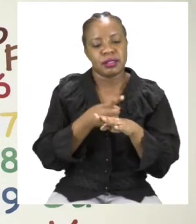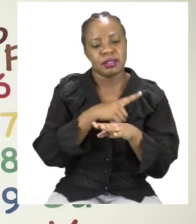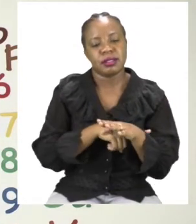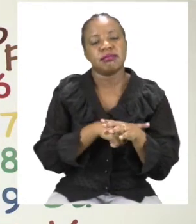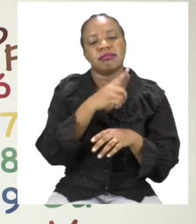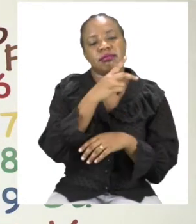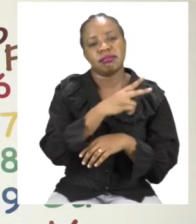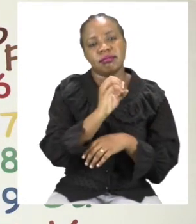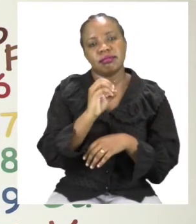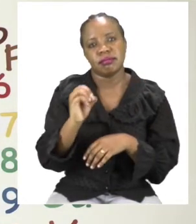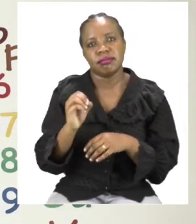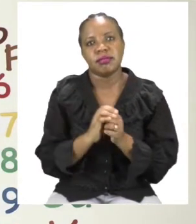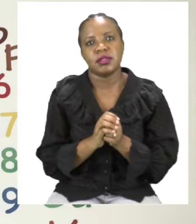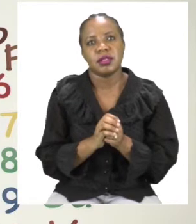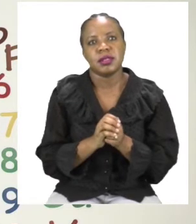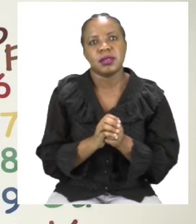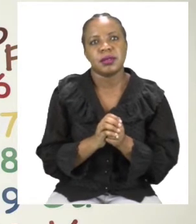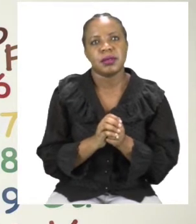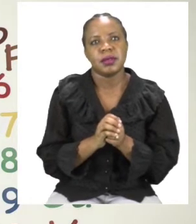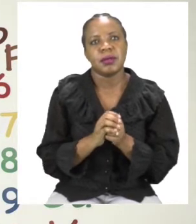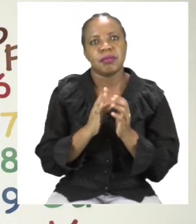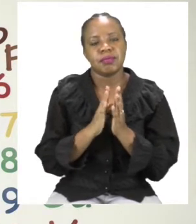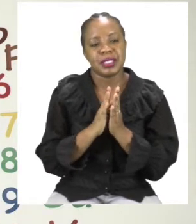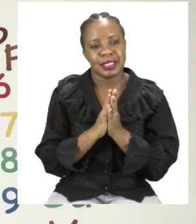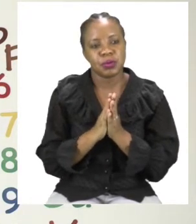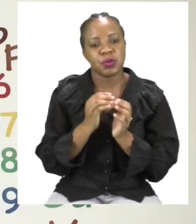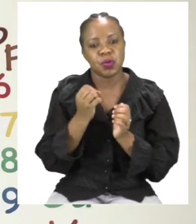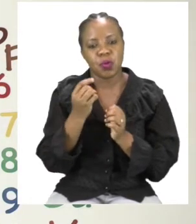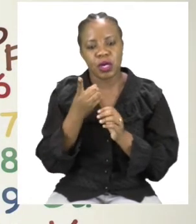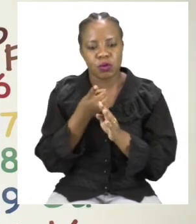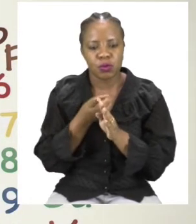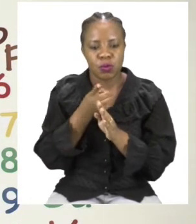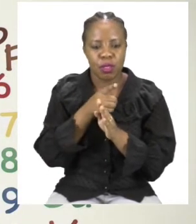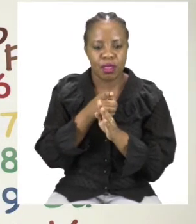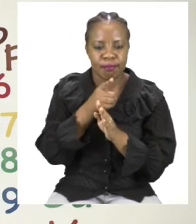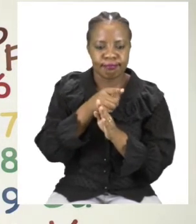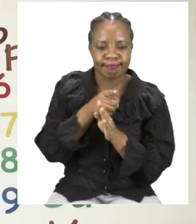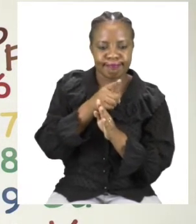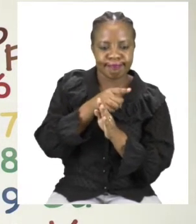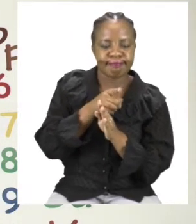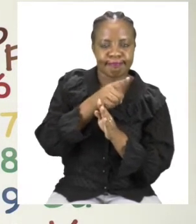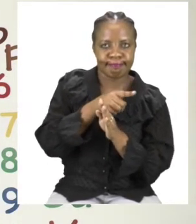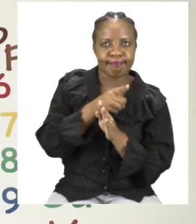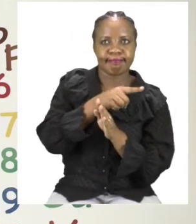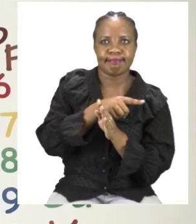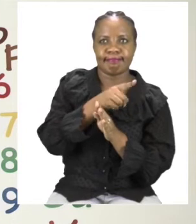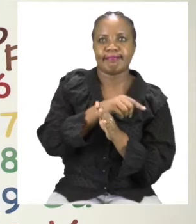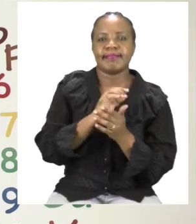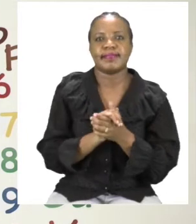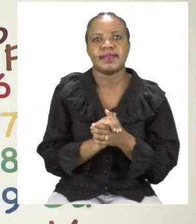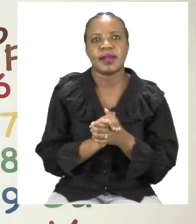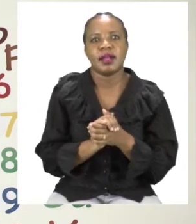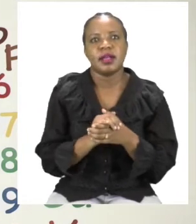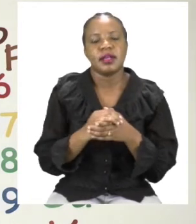counting backwards and say the numbers out loud. Now, let us go to number